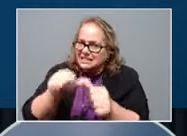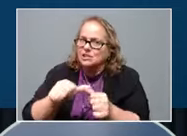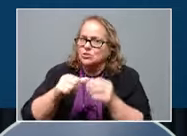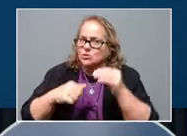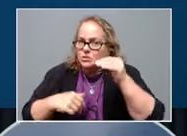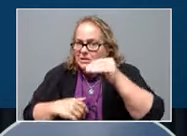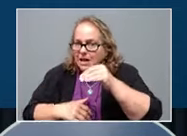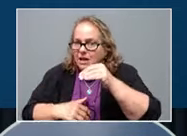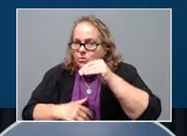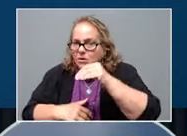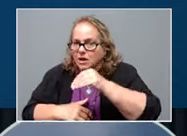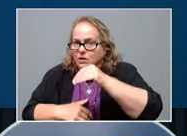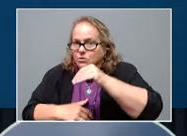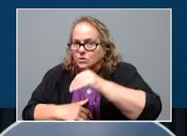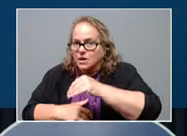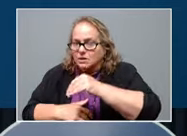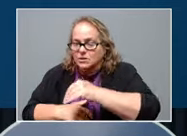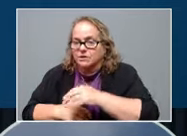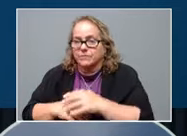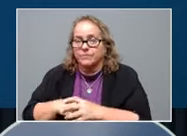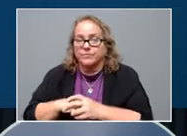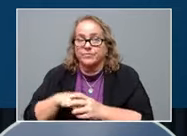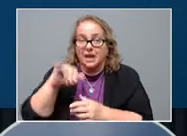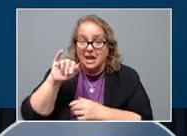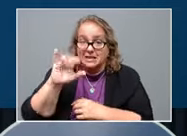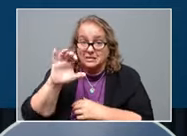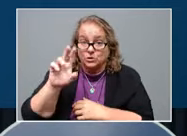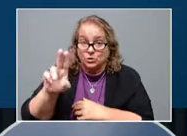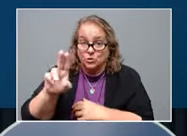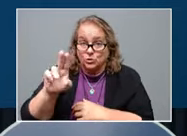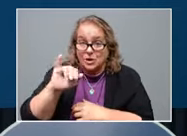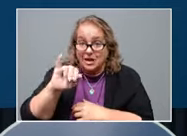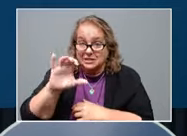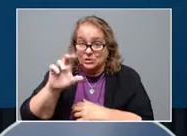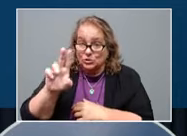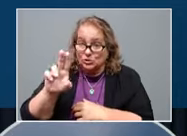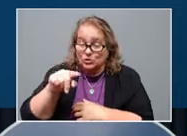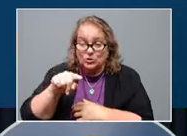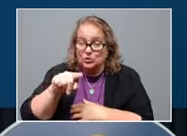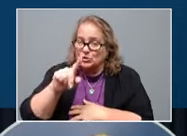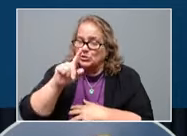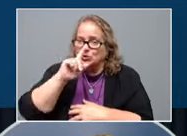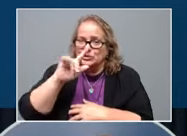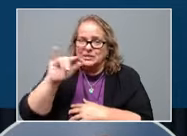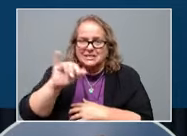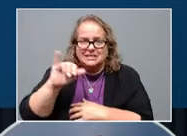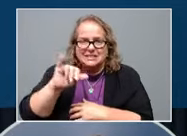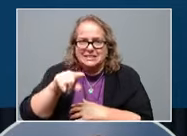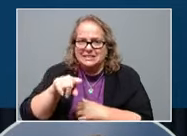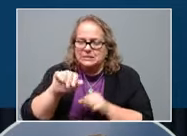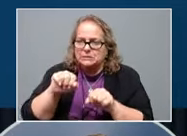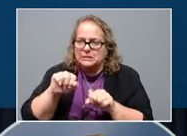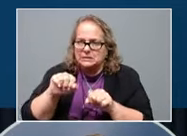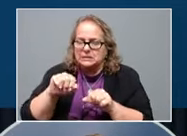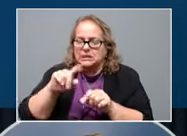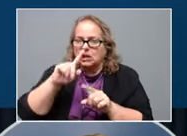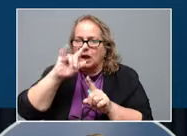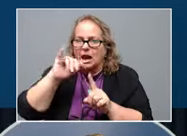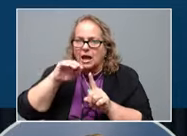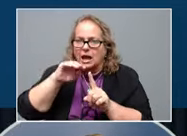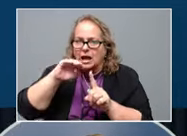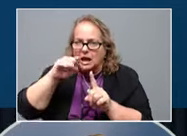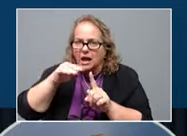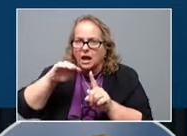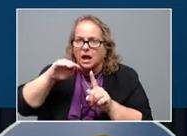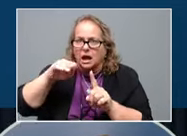down. Intensive care in the ICU, this one looks like it is potentially leveling out, plateauing,